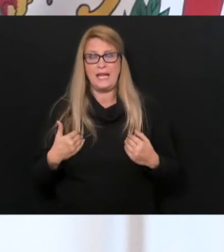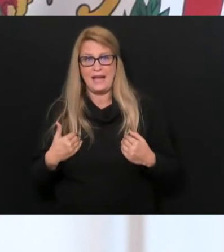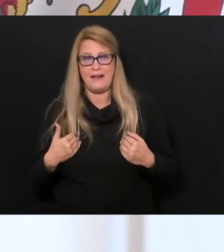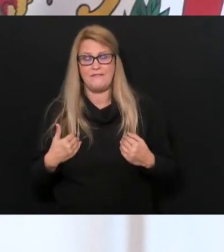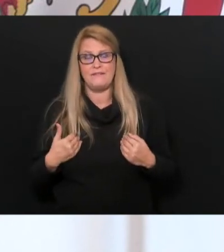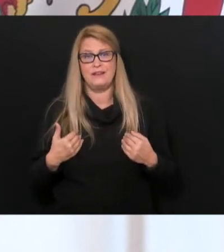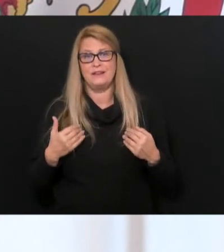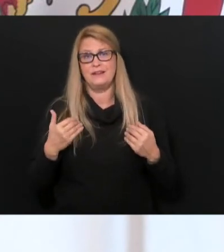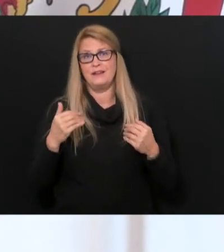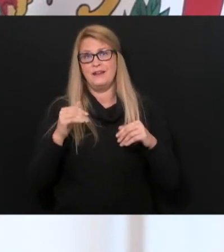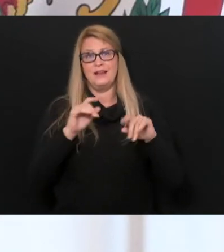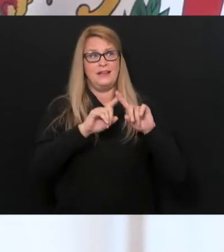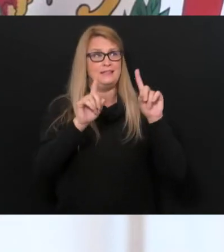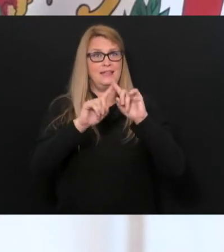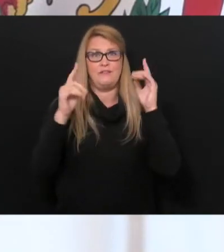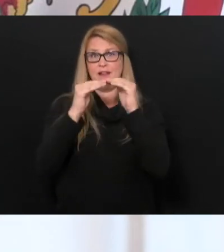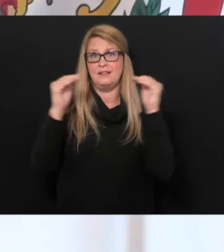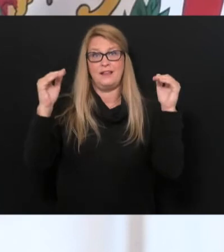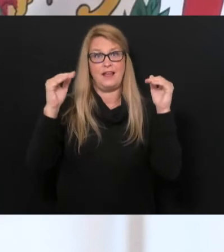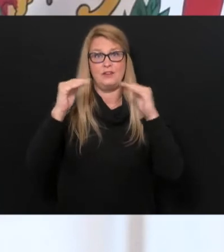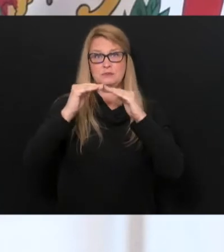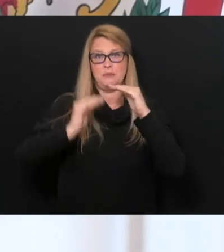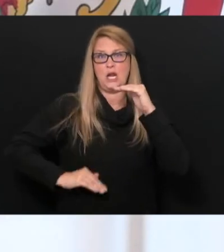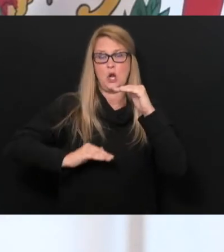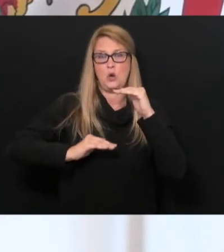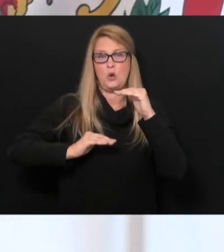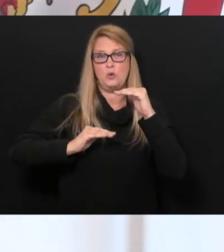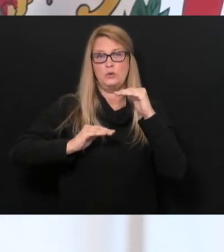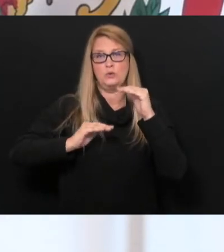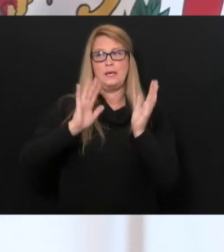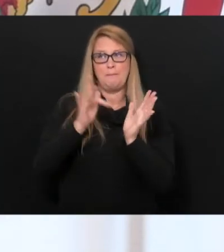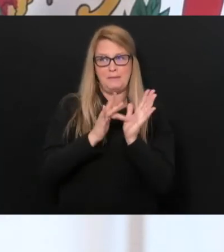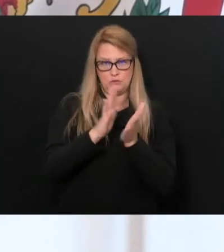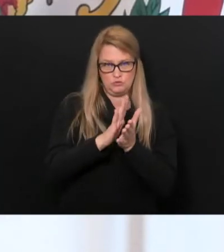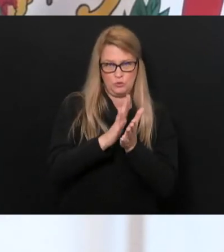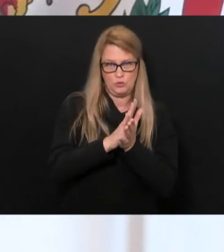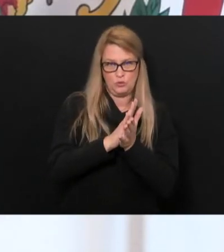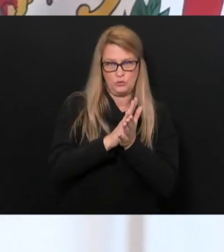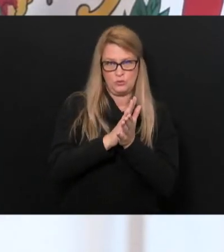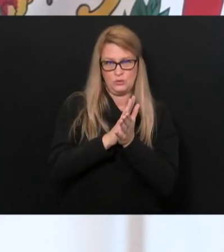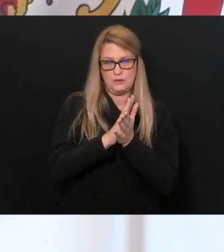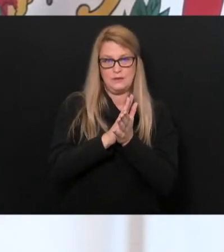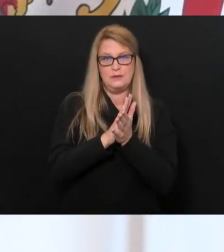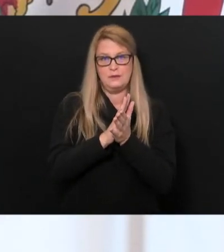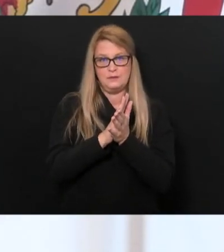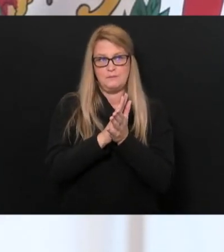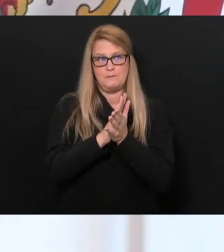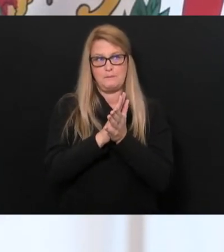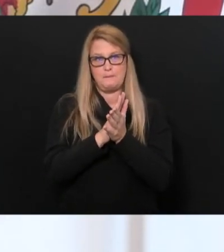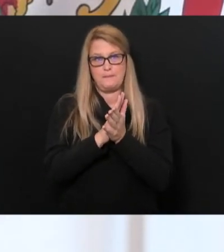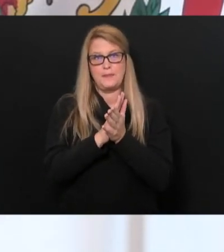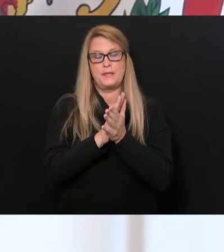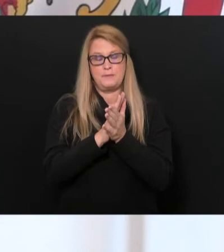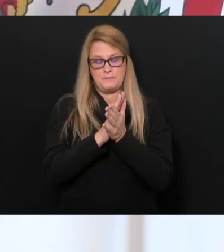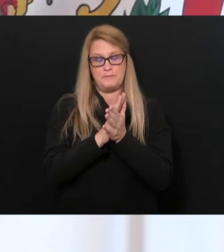at levels below middle school, below middle school, or middle school and